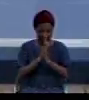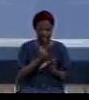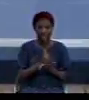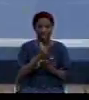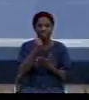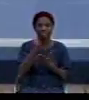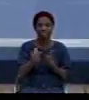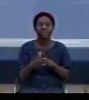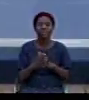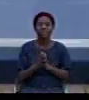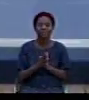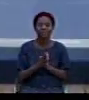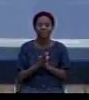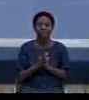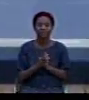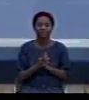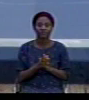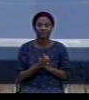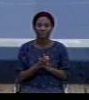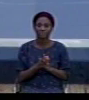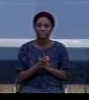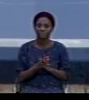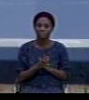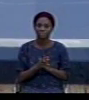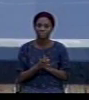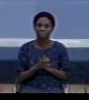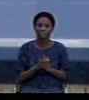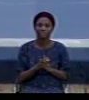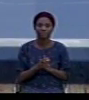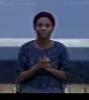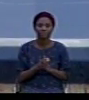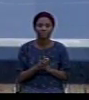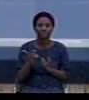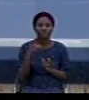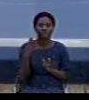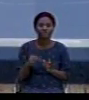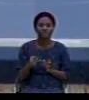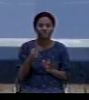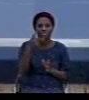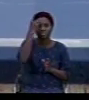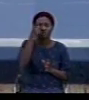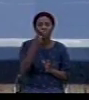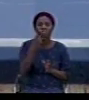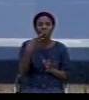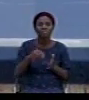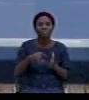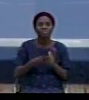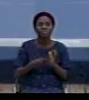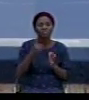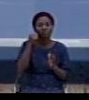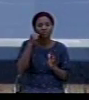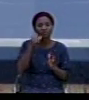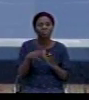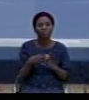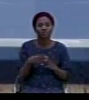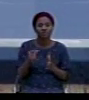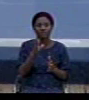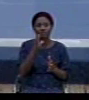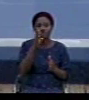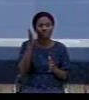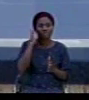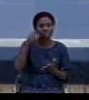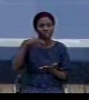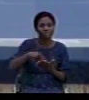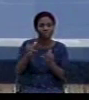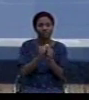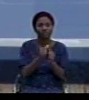Amen. Now, where is the parent of this little girl? The mother should stand with the child